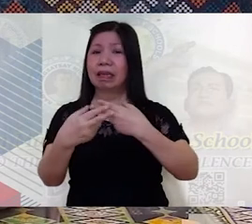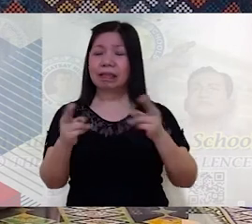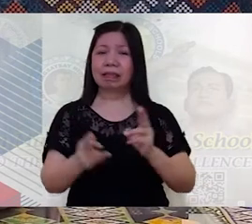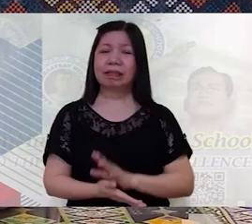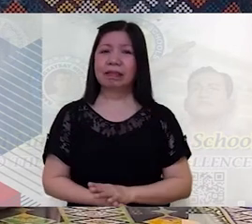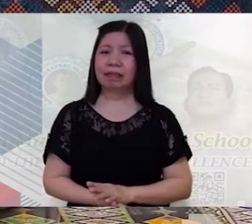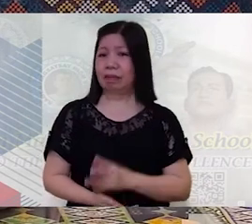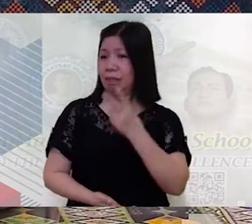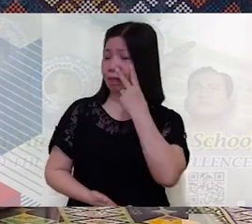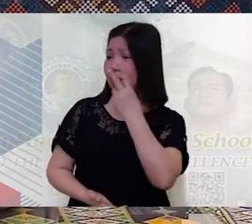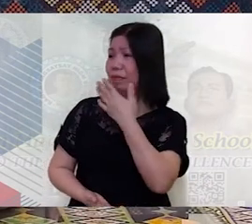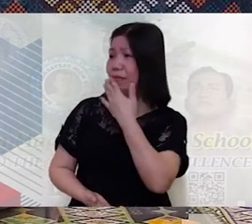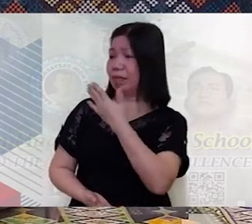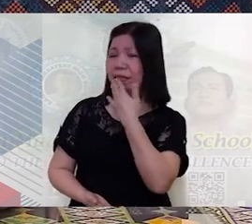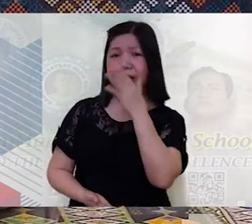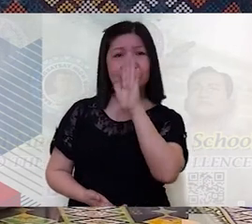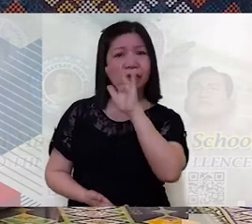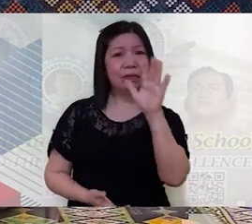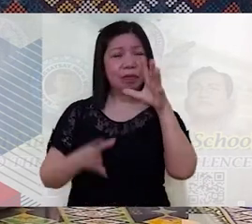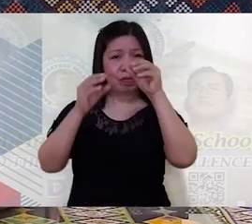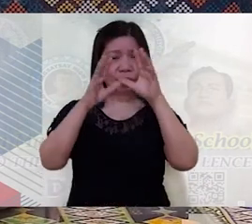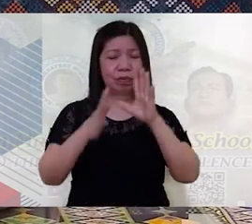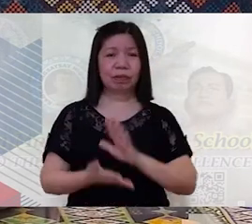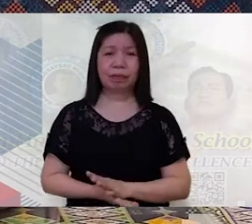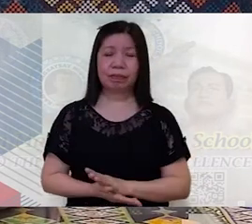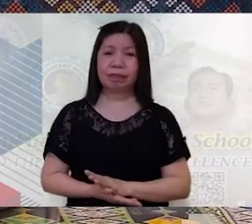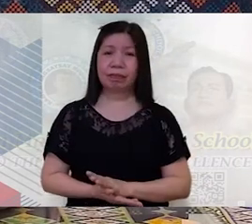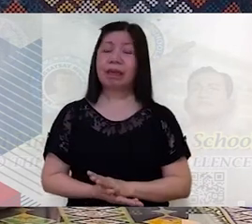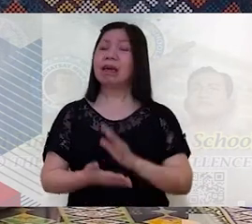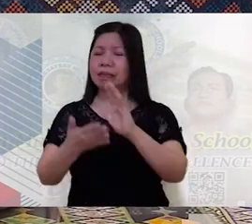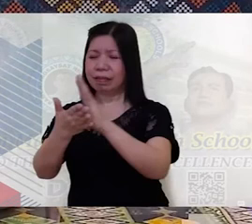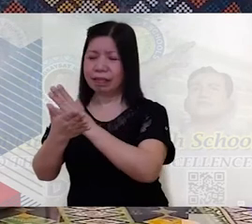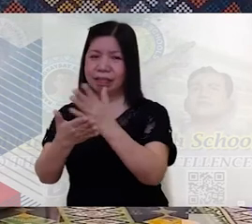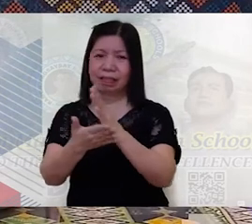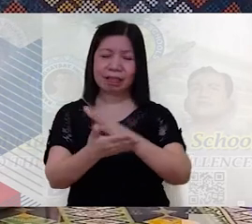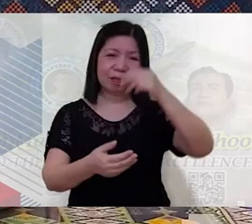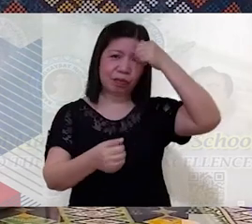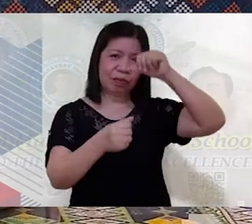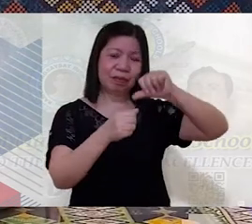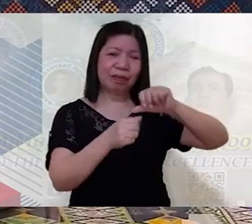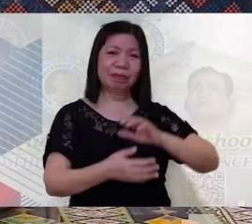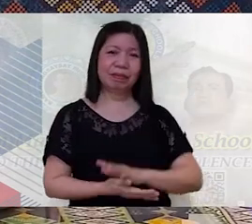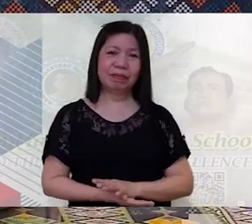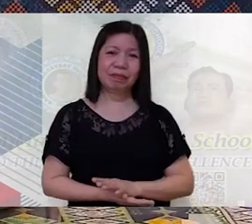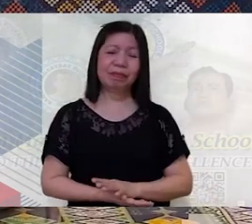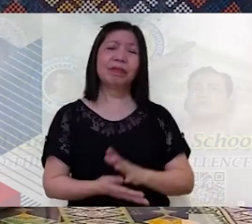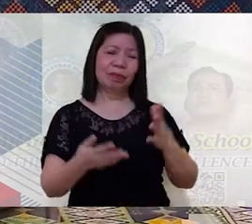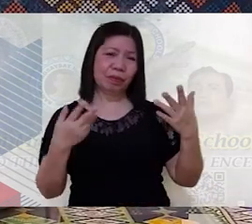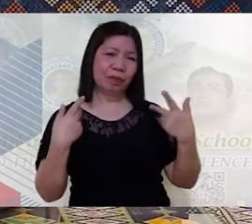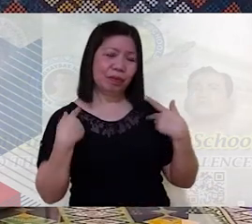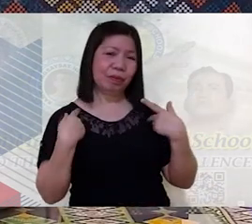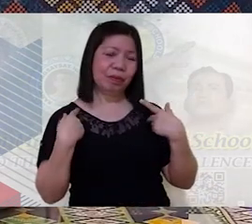classrooms, saying goodbye to our teachers, and sharing memories. We would